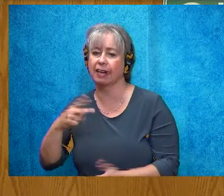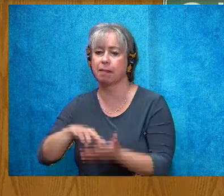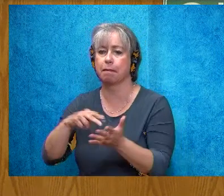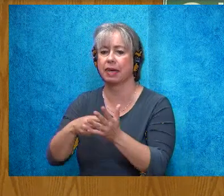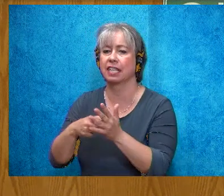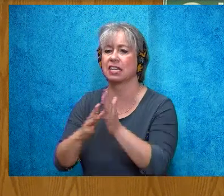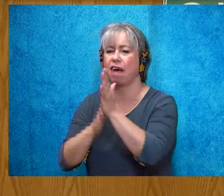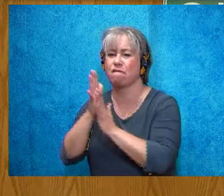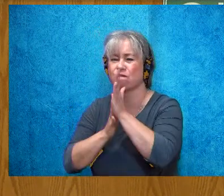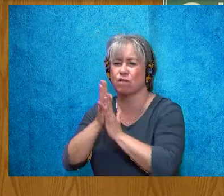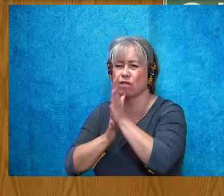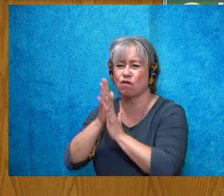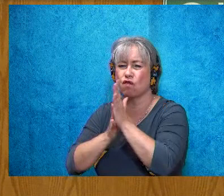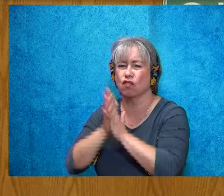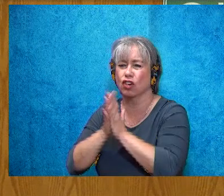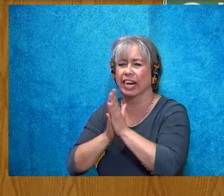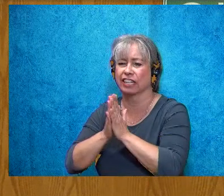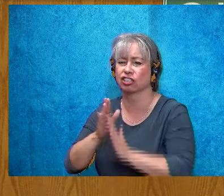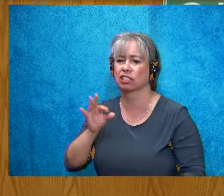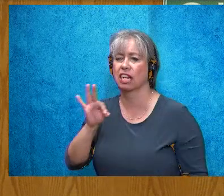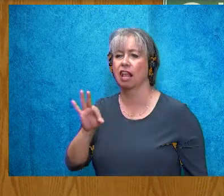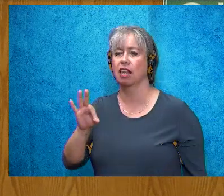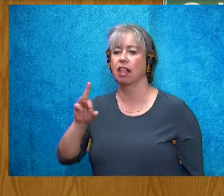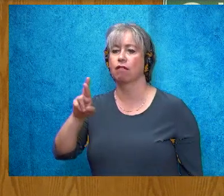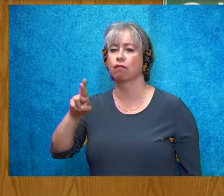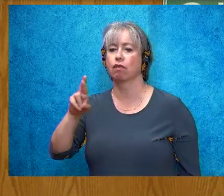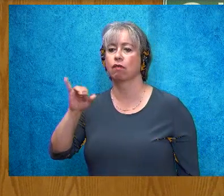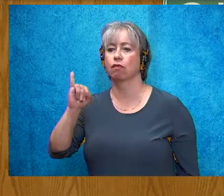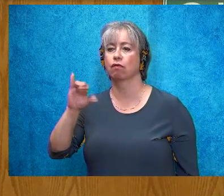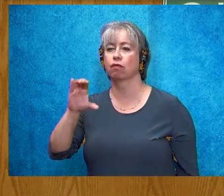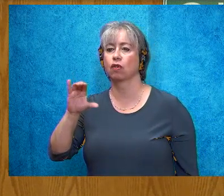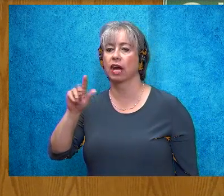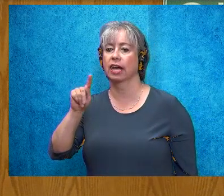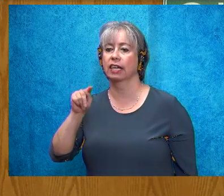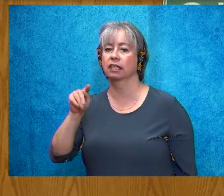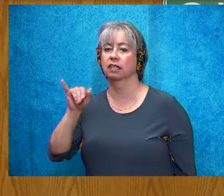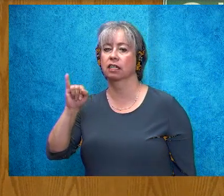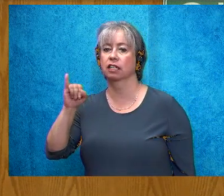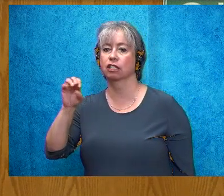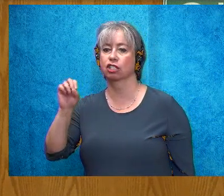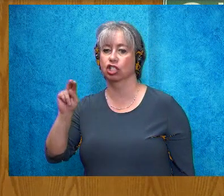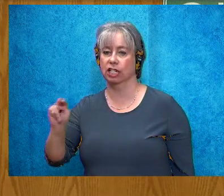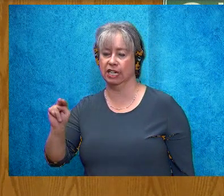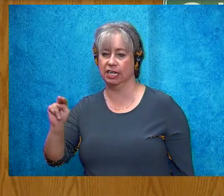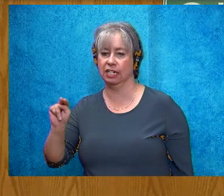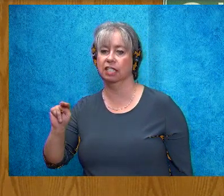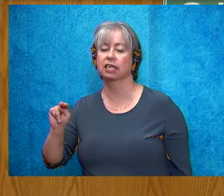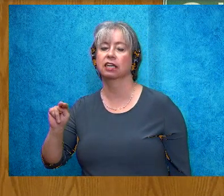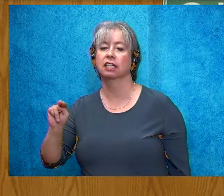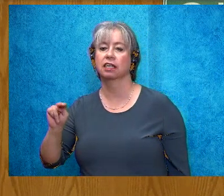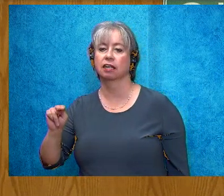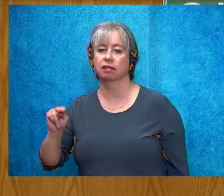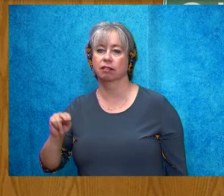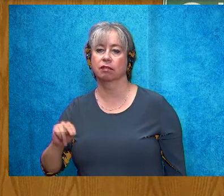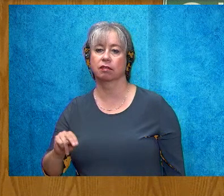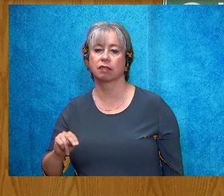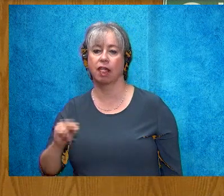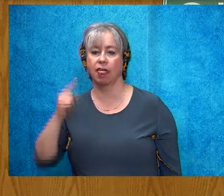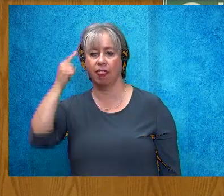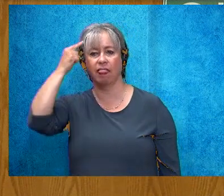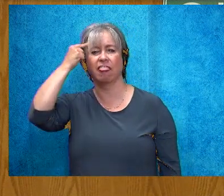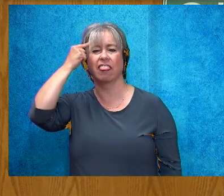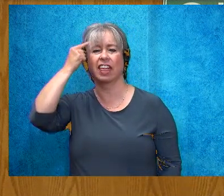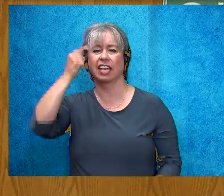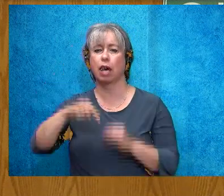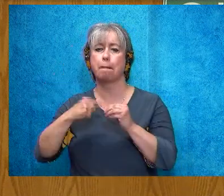we have another thing to take into consideration with matter and its interactions on Earth. We have to take into